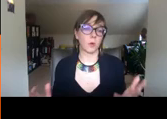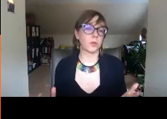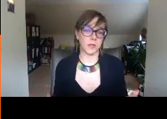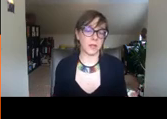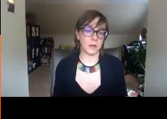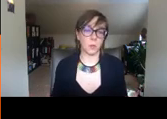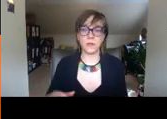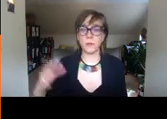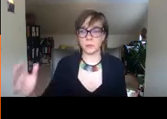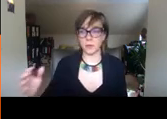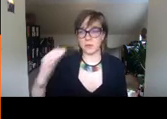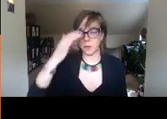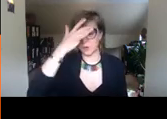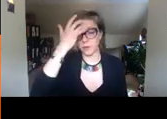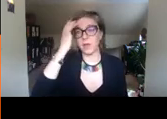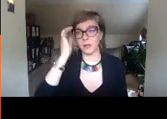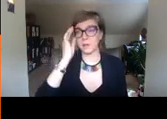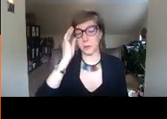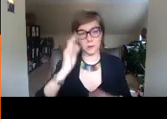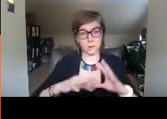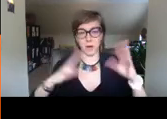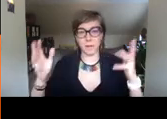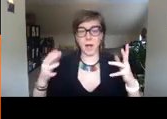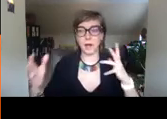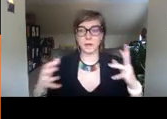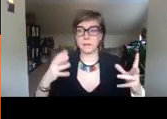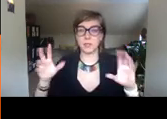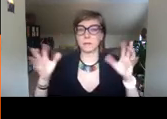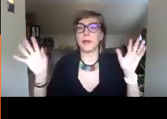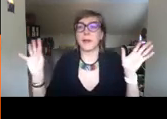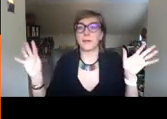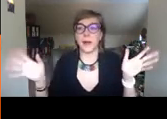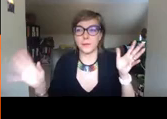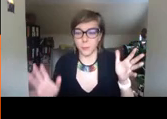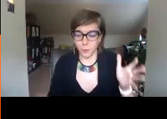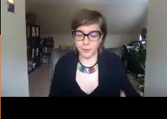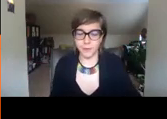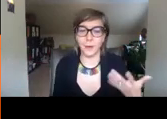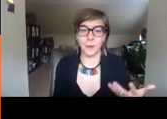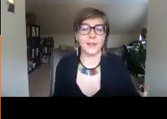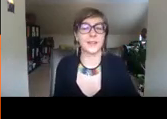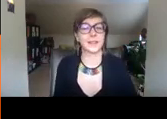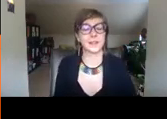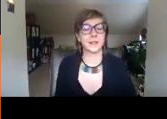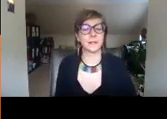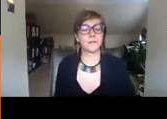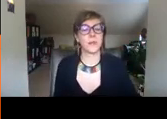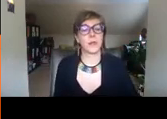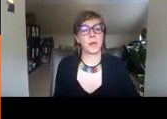general what was said. Were there responses that were different? Yes, but I'm not just picking 5 that were like